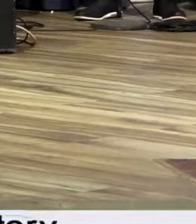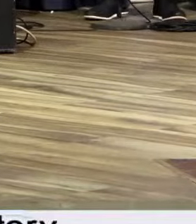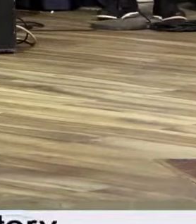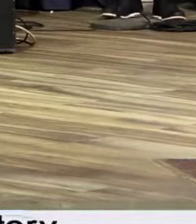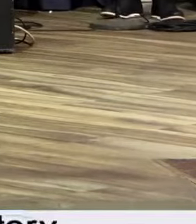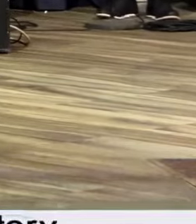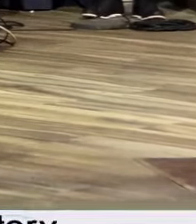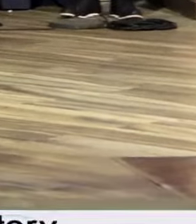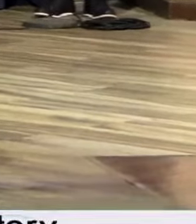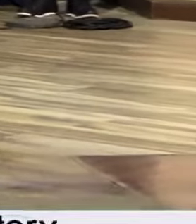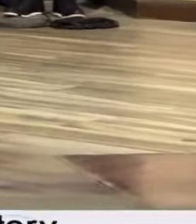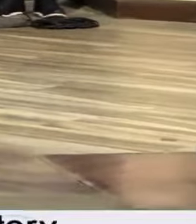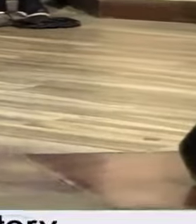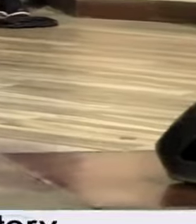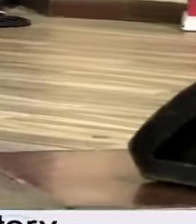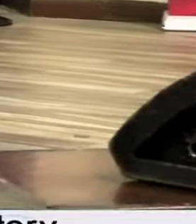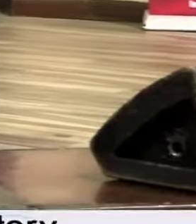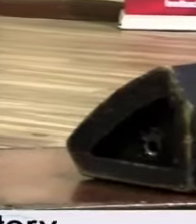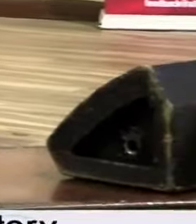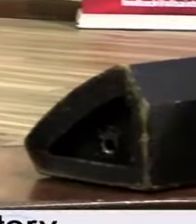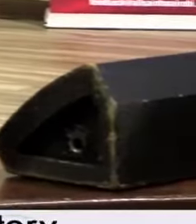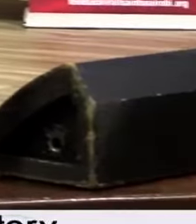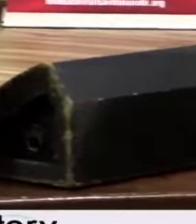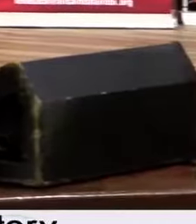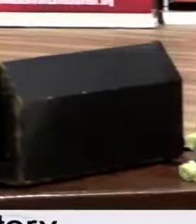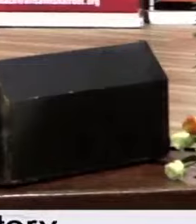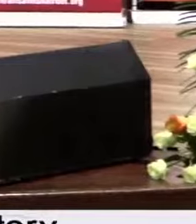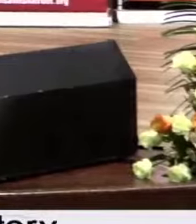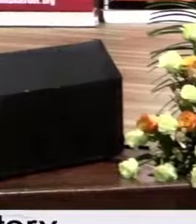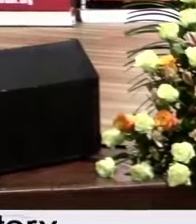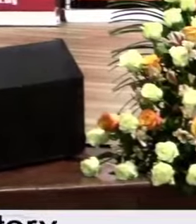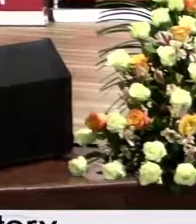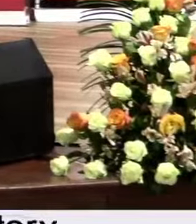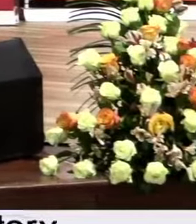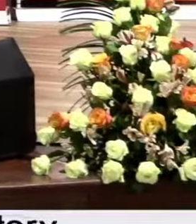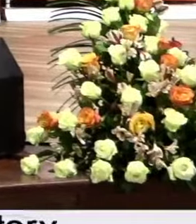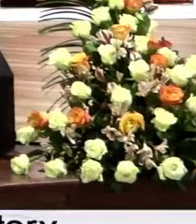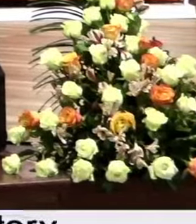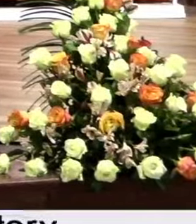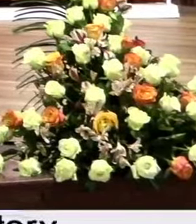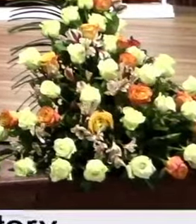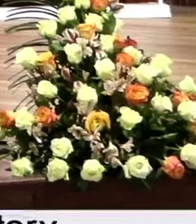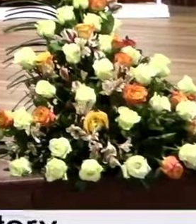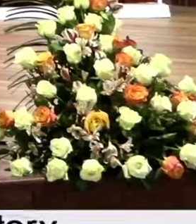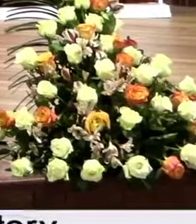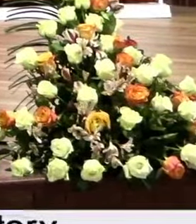place who are saying, Rev, I would want to just give thanks to God for my situation. Just shoot